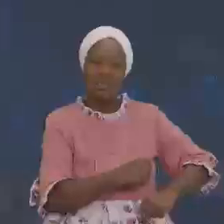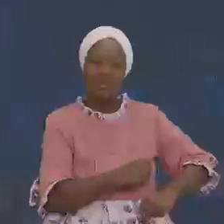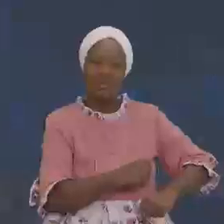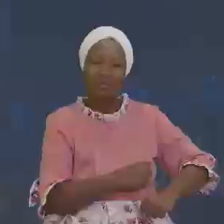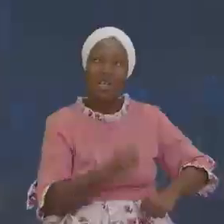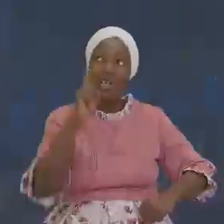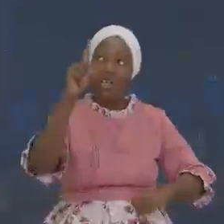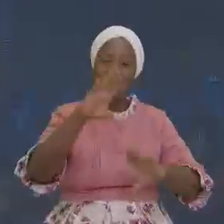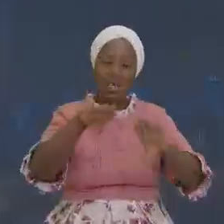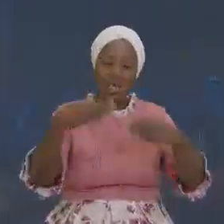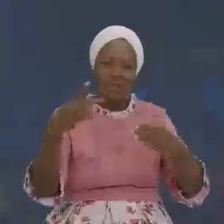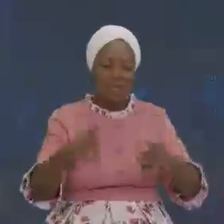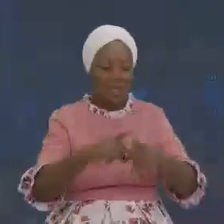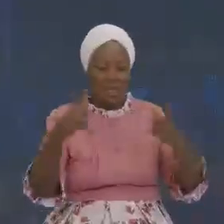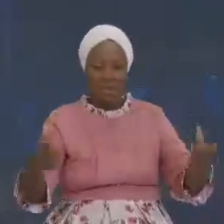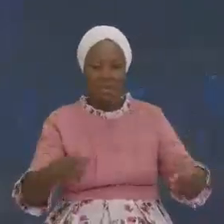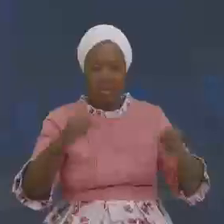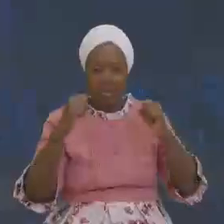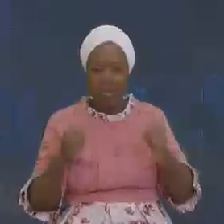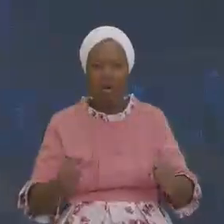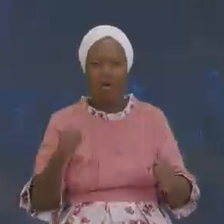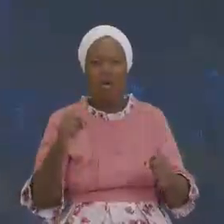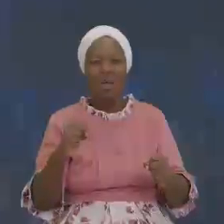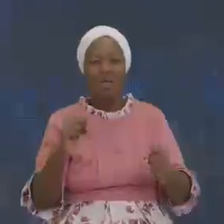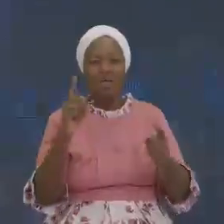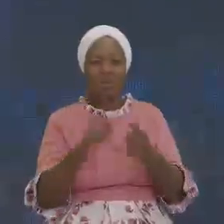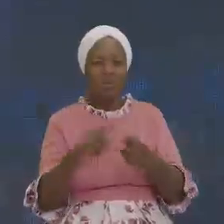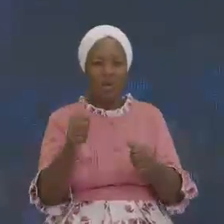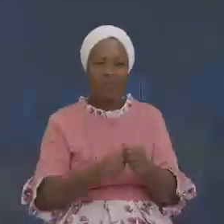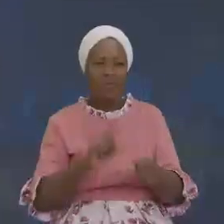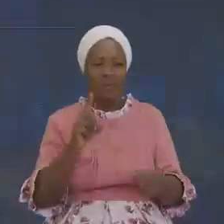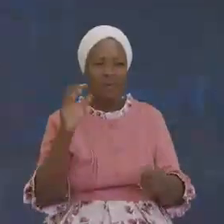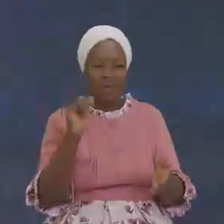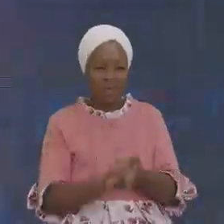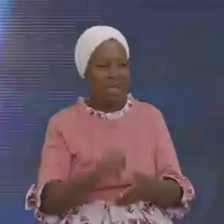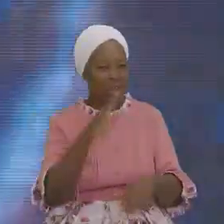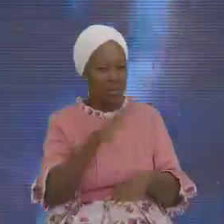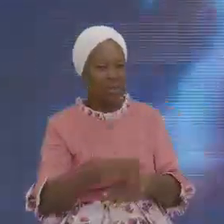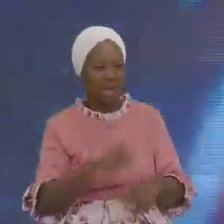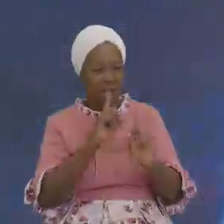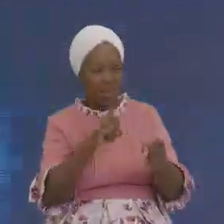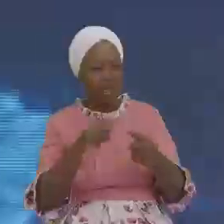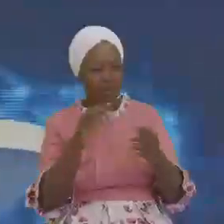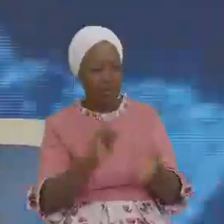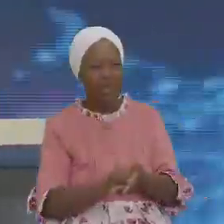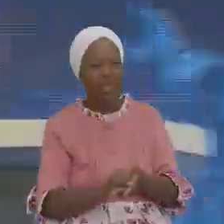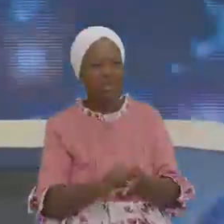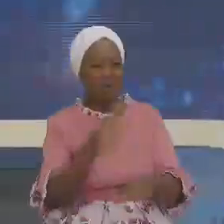the supernatural to everyone that responds to that call.